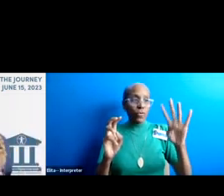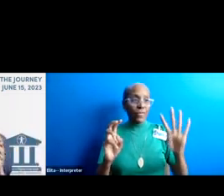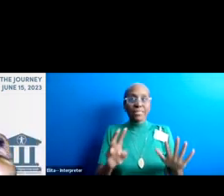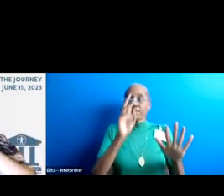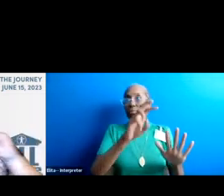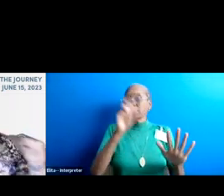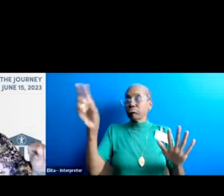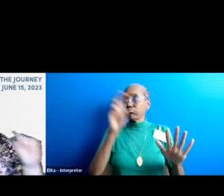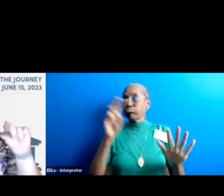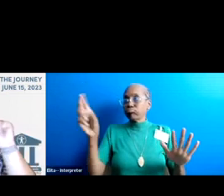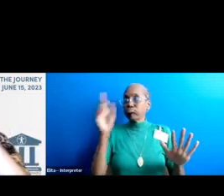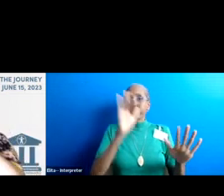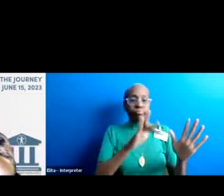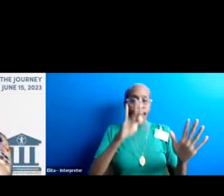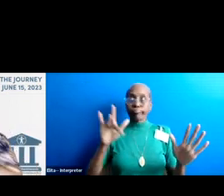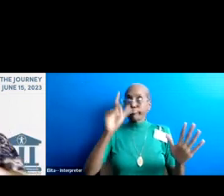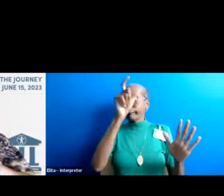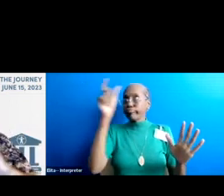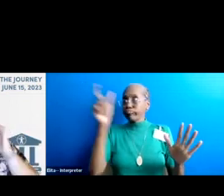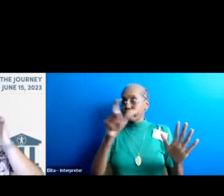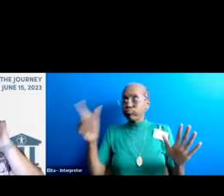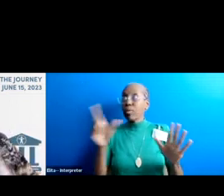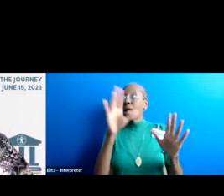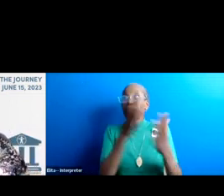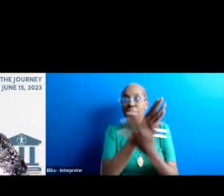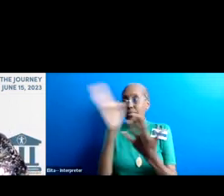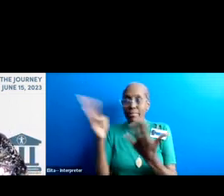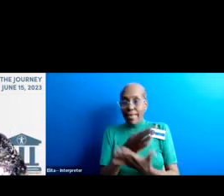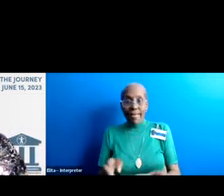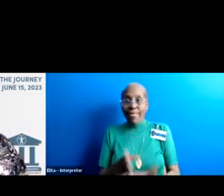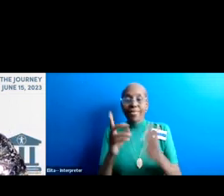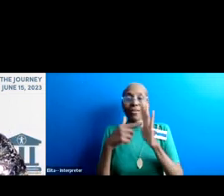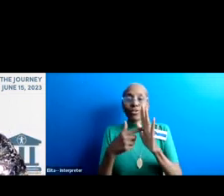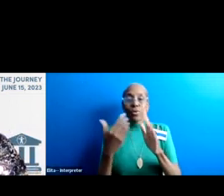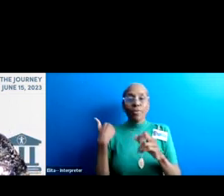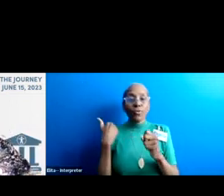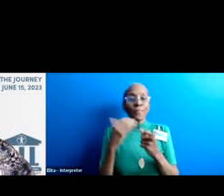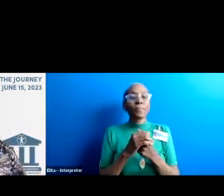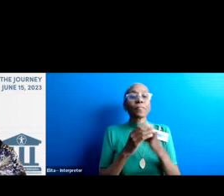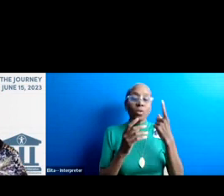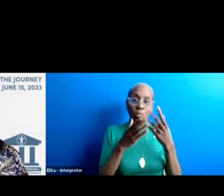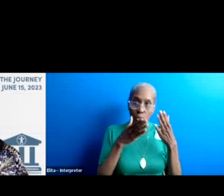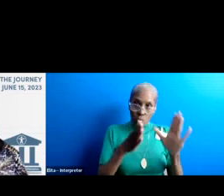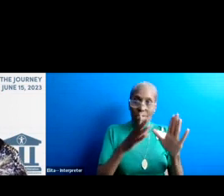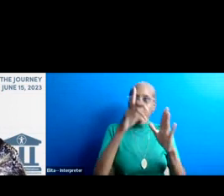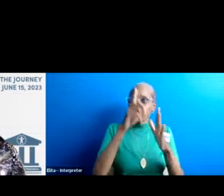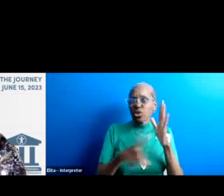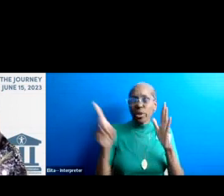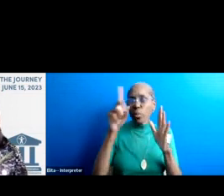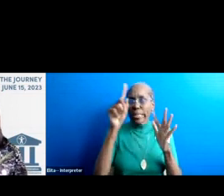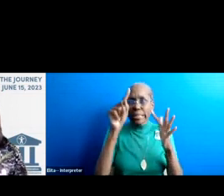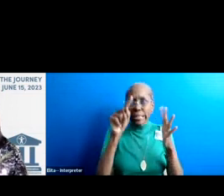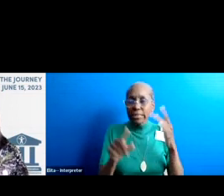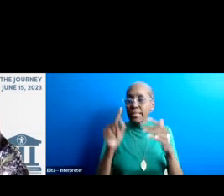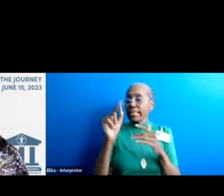see how it's kind of going along up there. That's that same path that I was taking before. So that's one way of checking where your